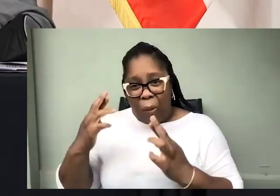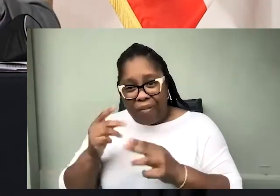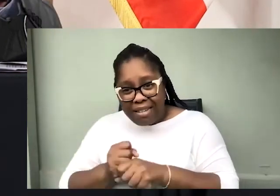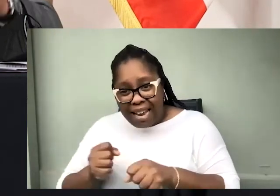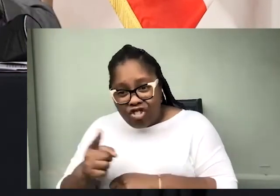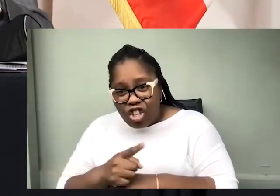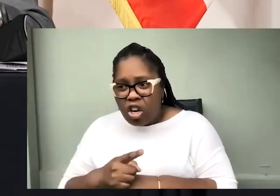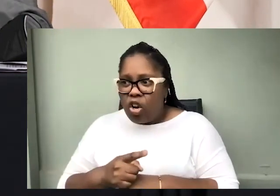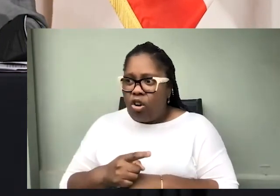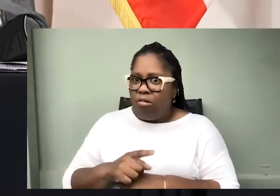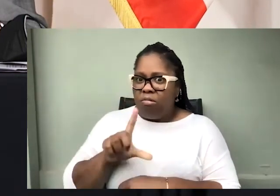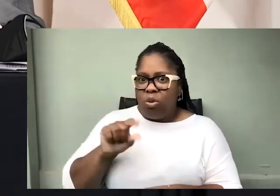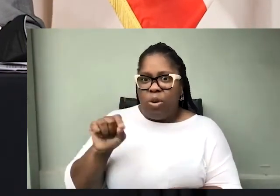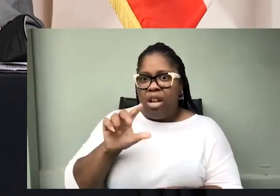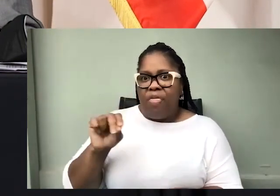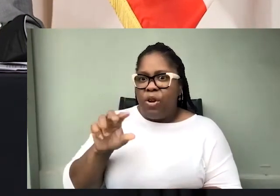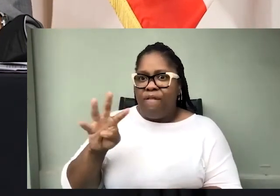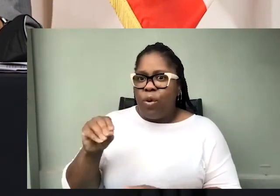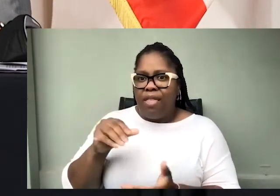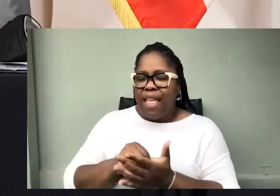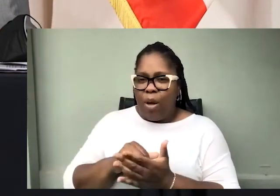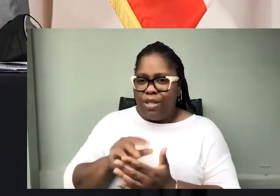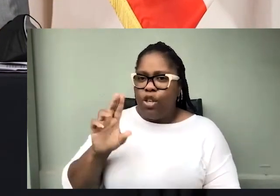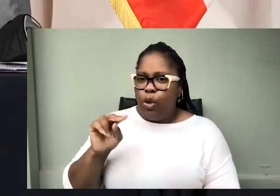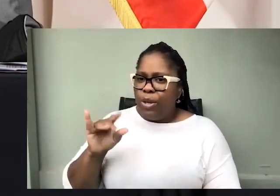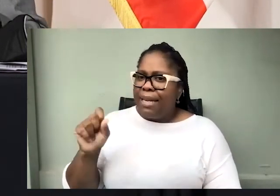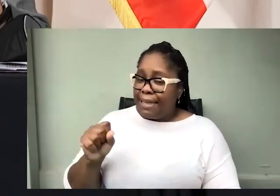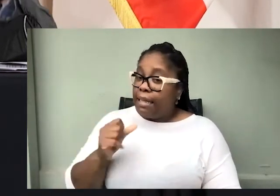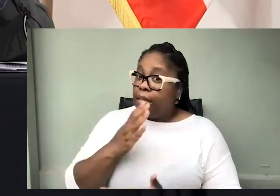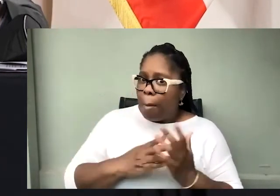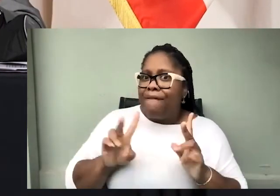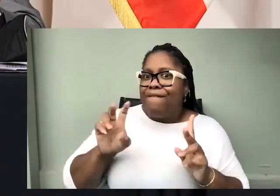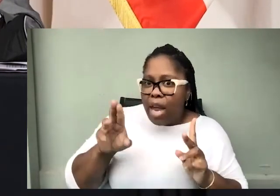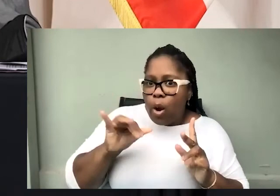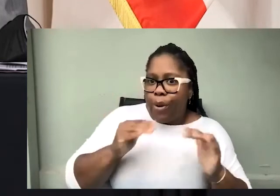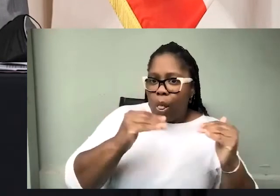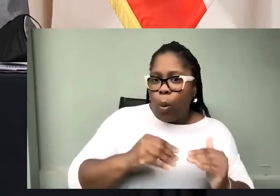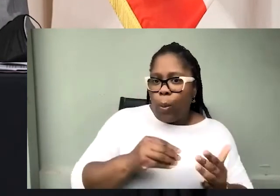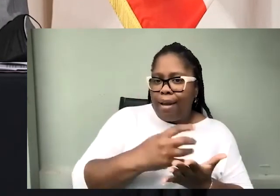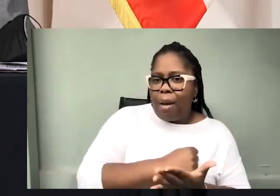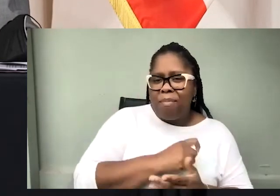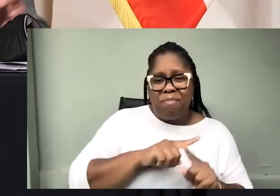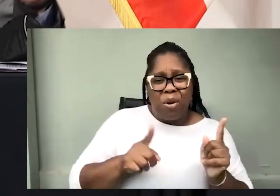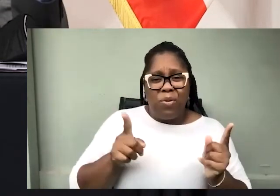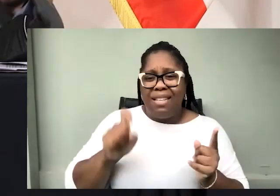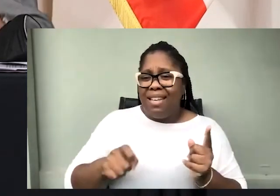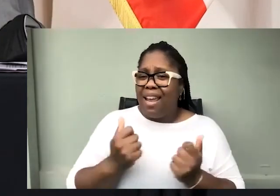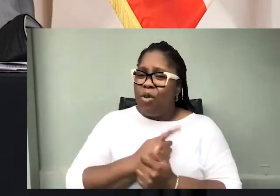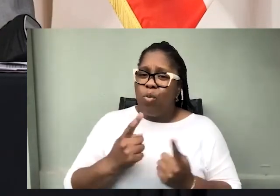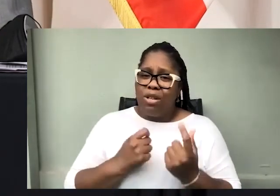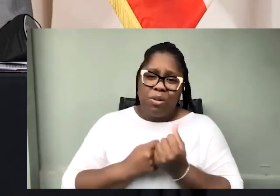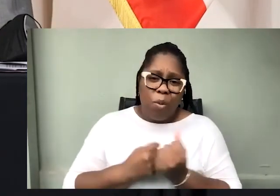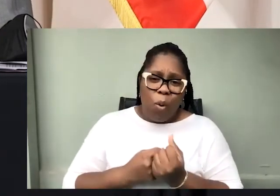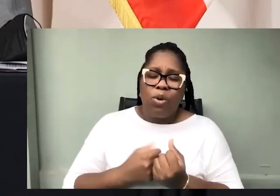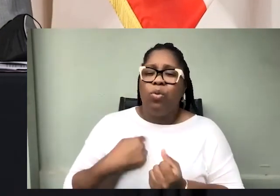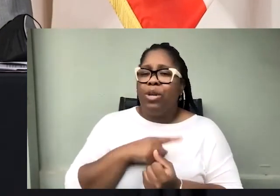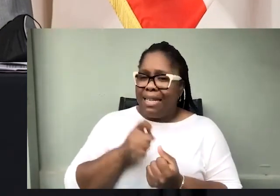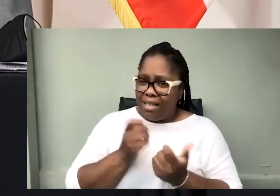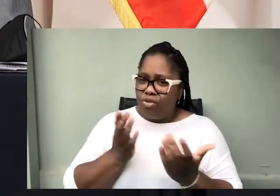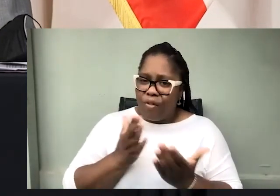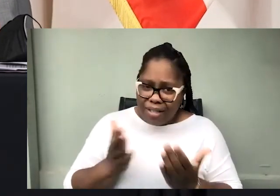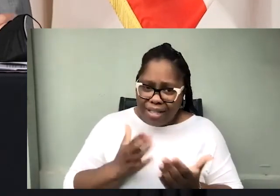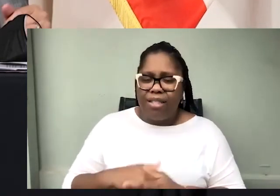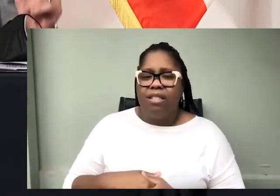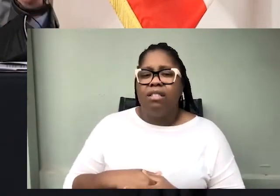of affordable, including very low and low income units. But we just need all hands on deck. And then we need dedicated services. And so I've